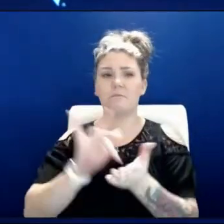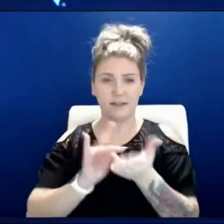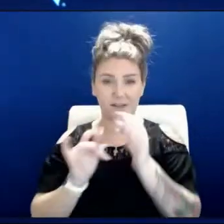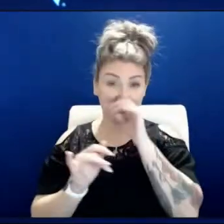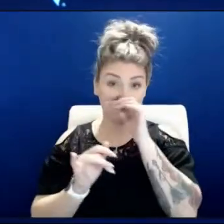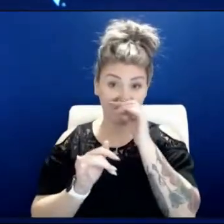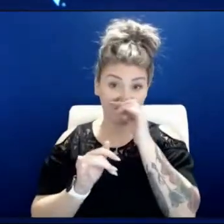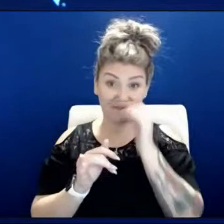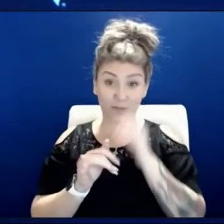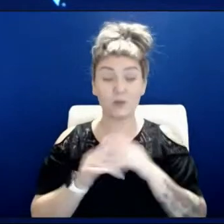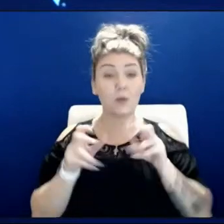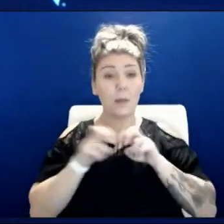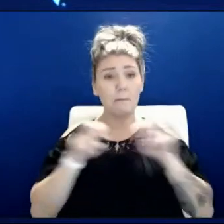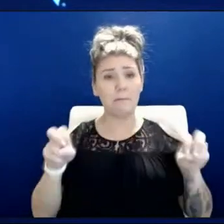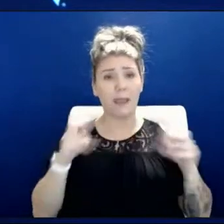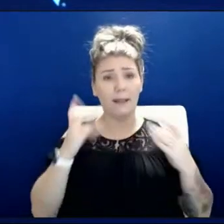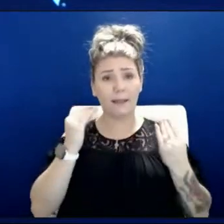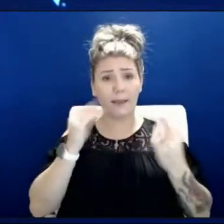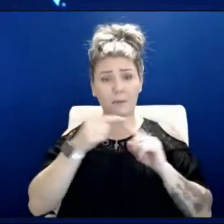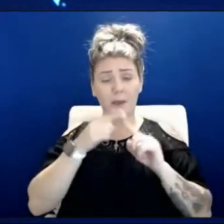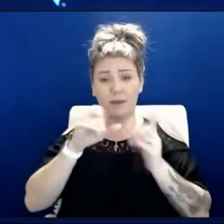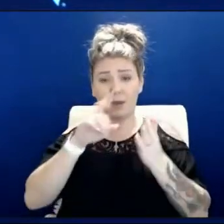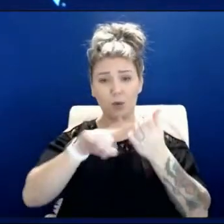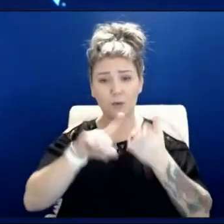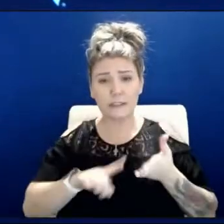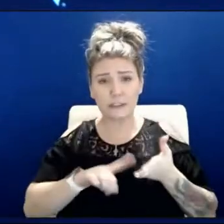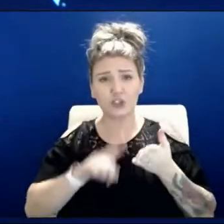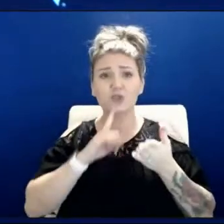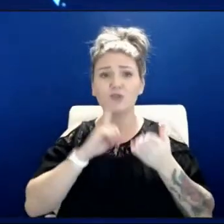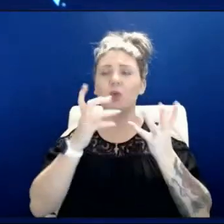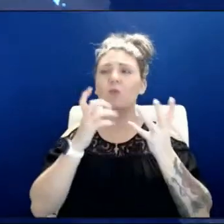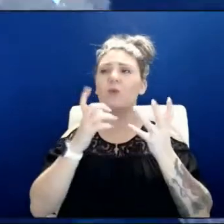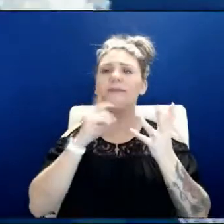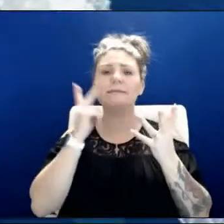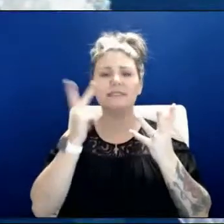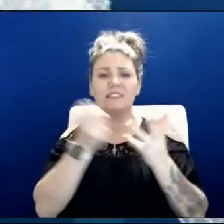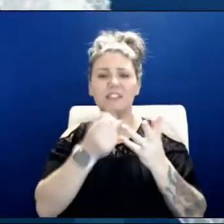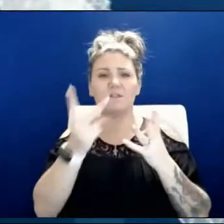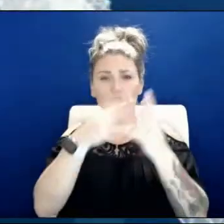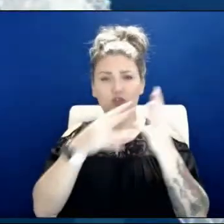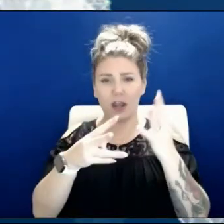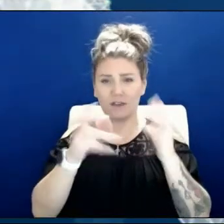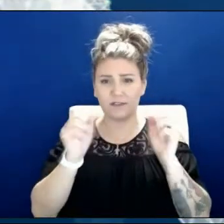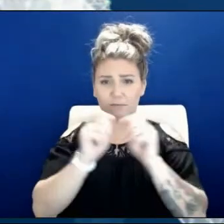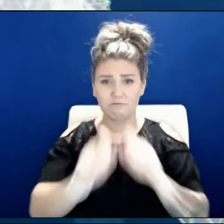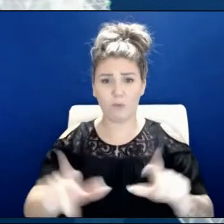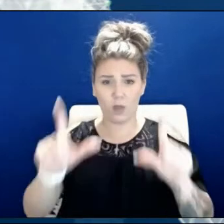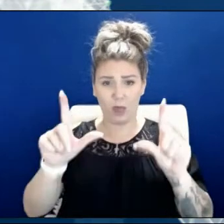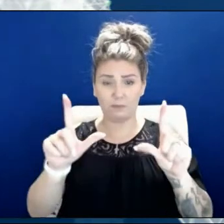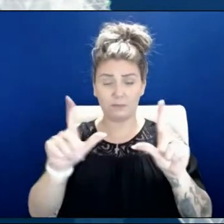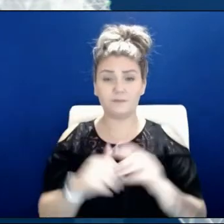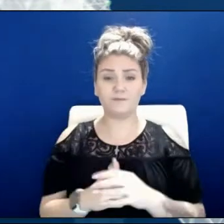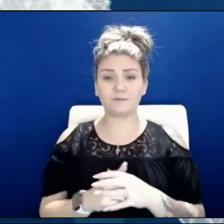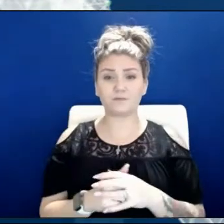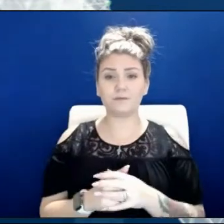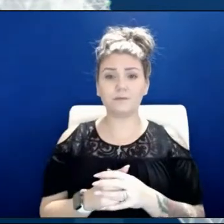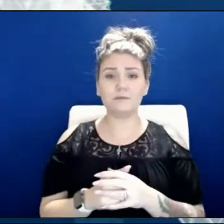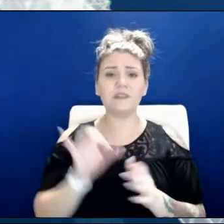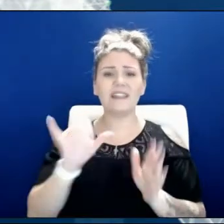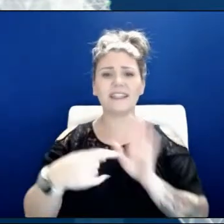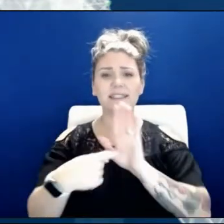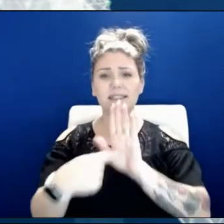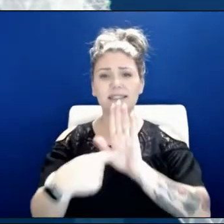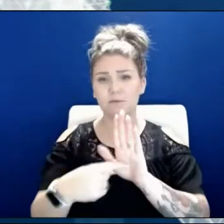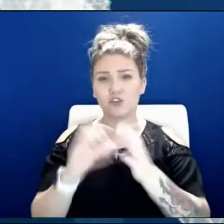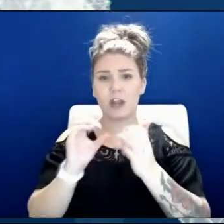panel think about this research? We want to look at a couple of quick graphs. Guys, do you have those graphs we can pull up for just a second? All right, this is just a demonstration of how the